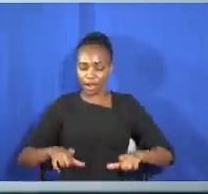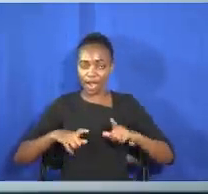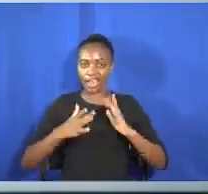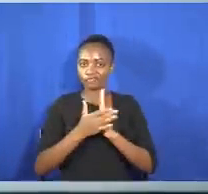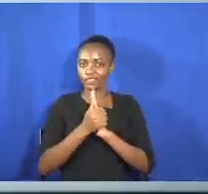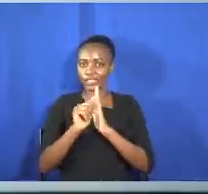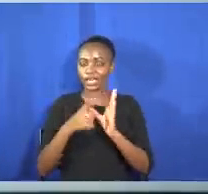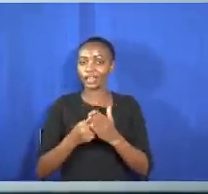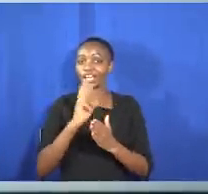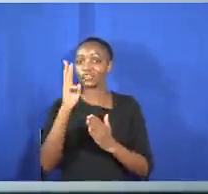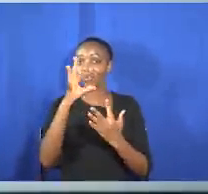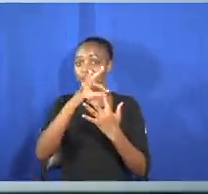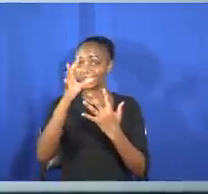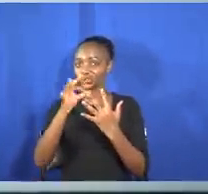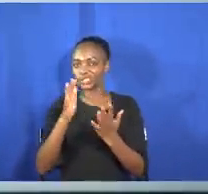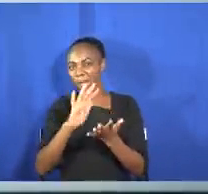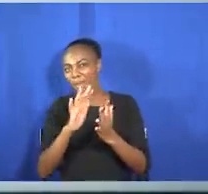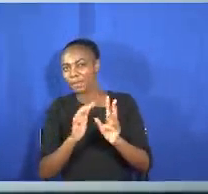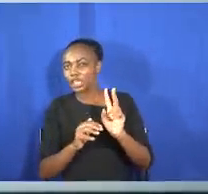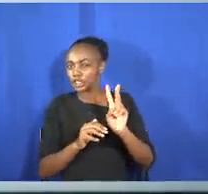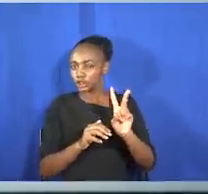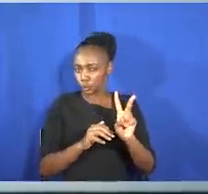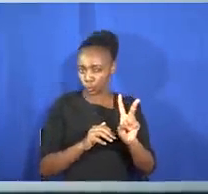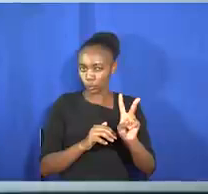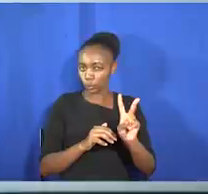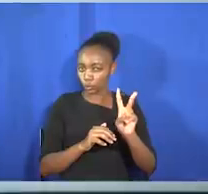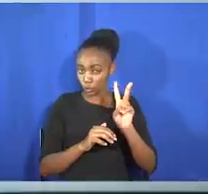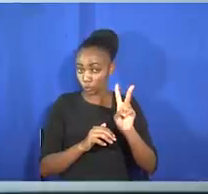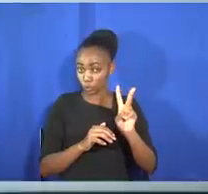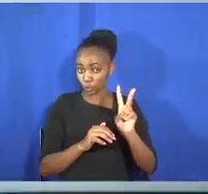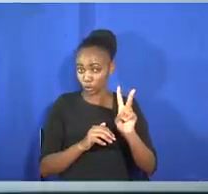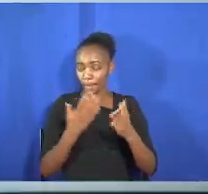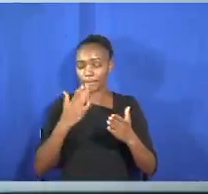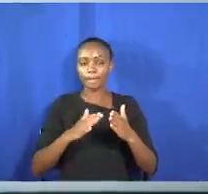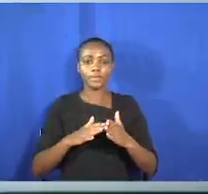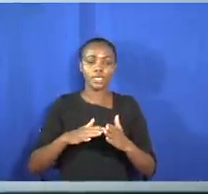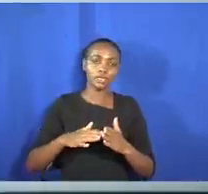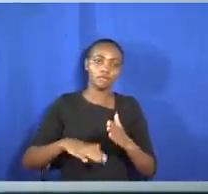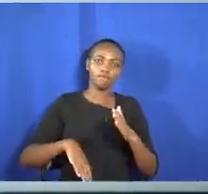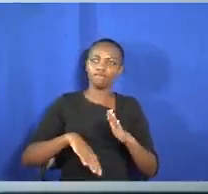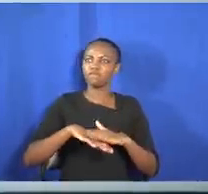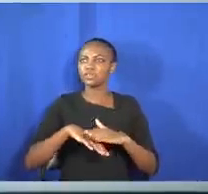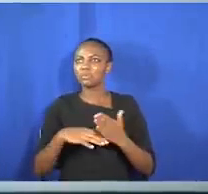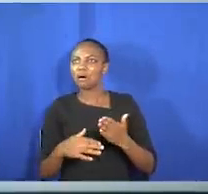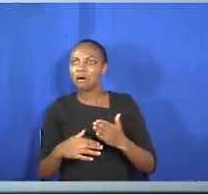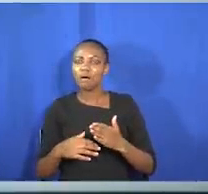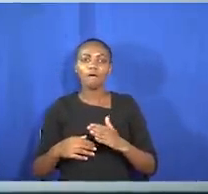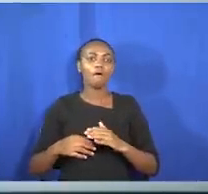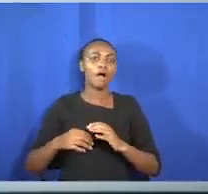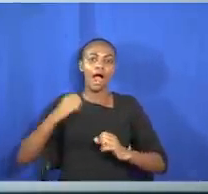skills. And then from the option, they will choose a maximum of 2 options. They can do ball